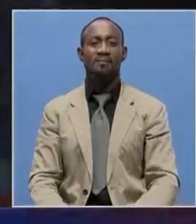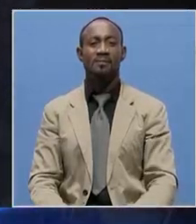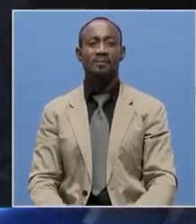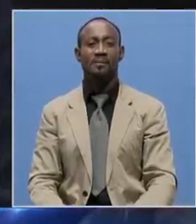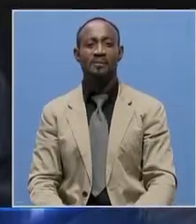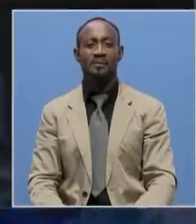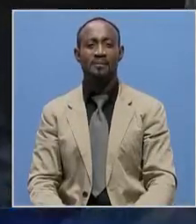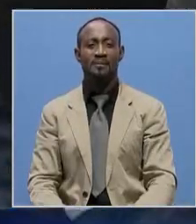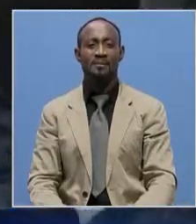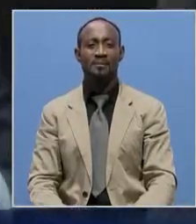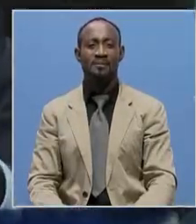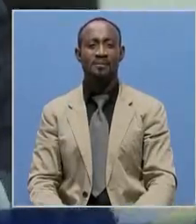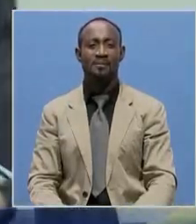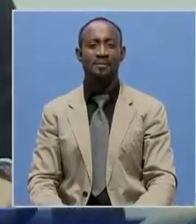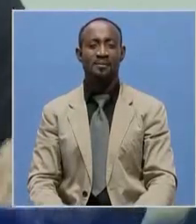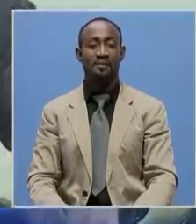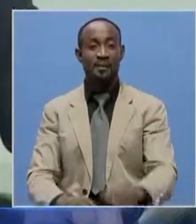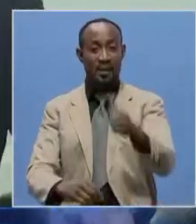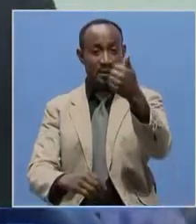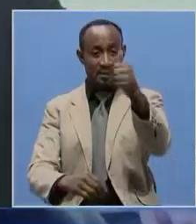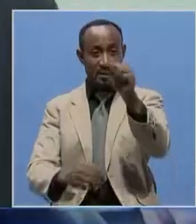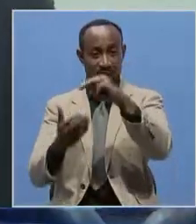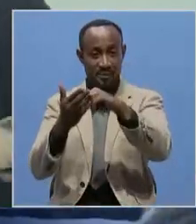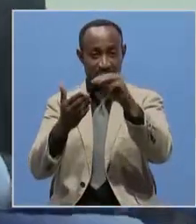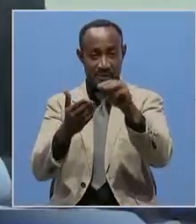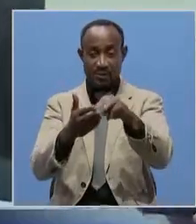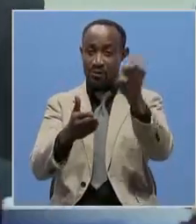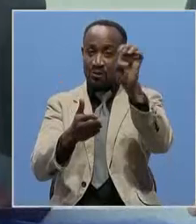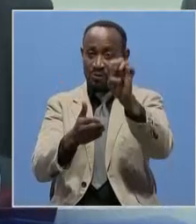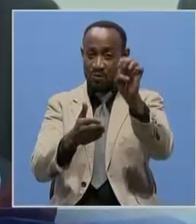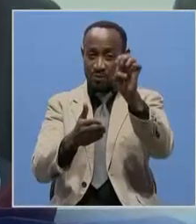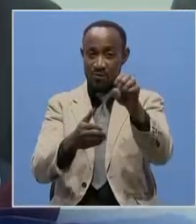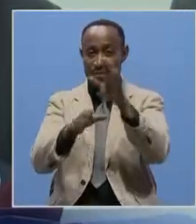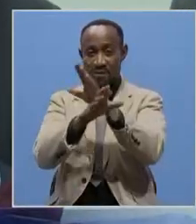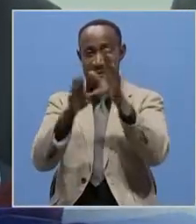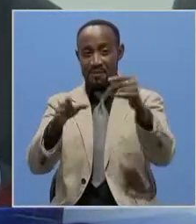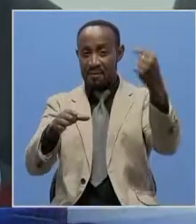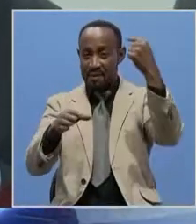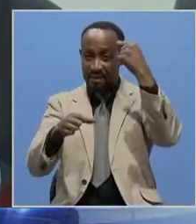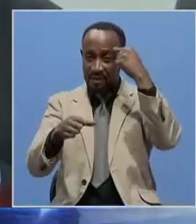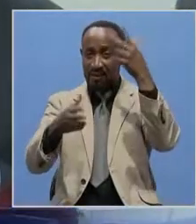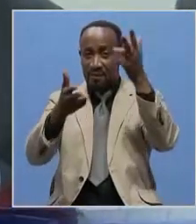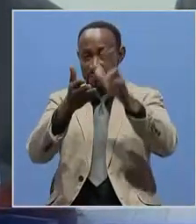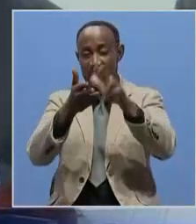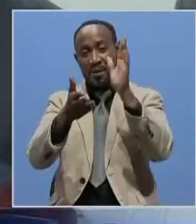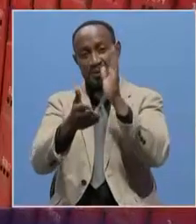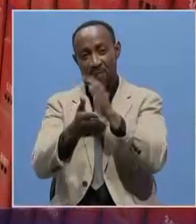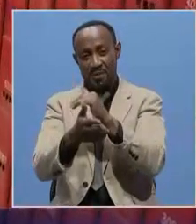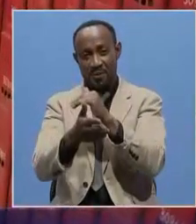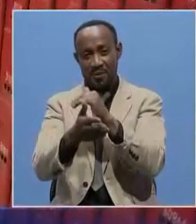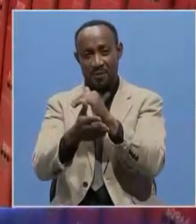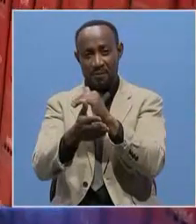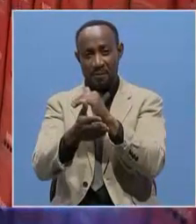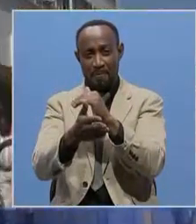Sealed and done. A 10 million euro agreement signed between the Zambian government and Polish tech company Asseco to transform